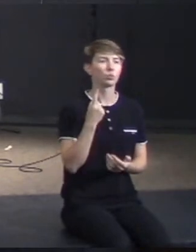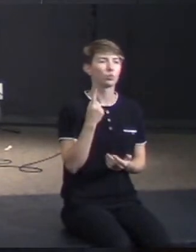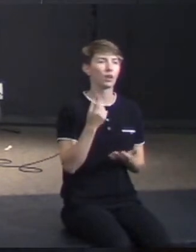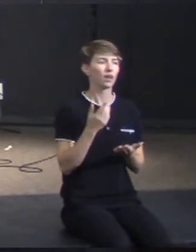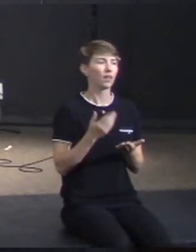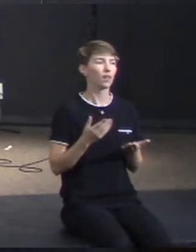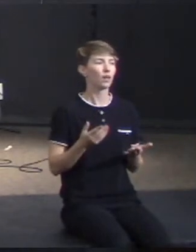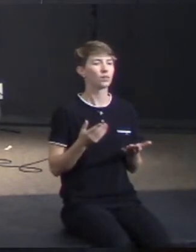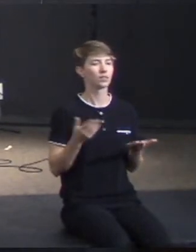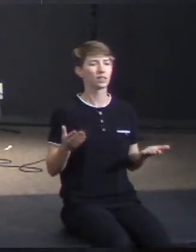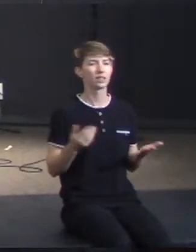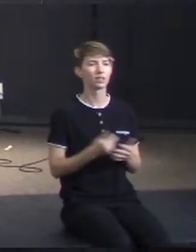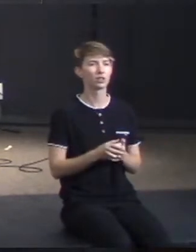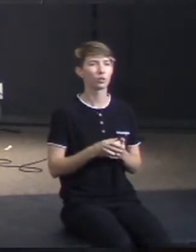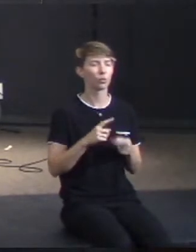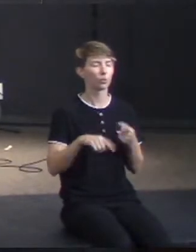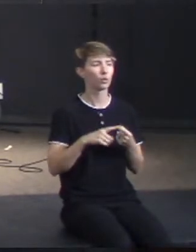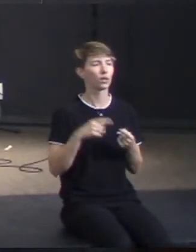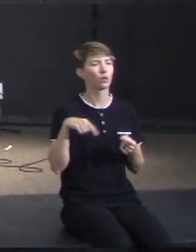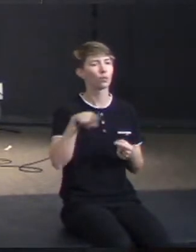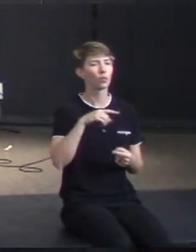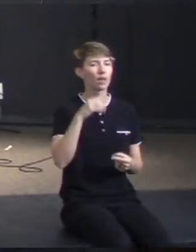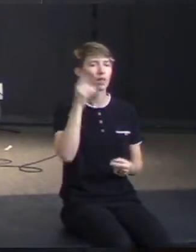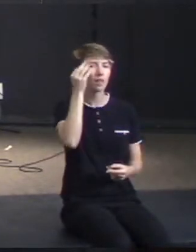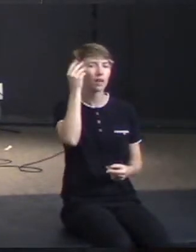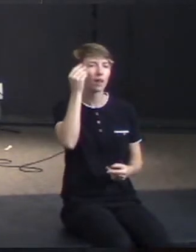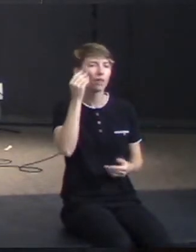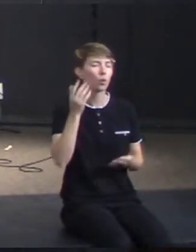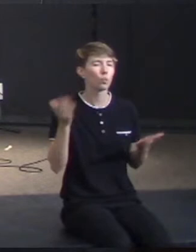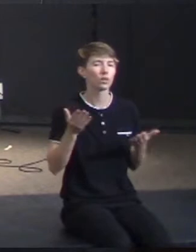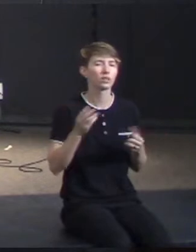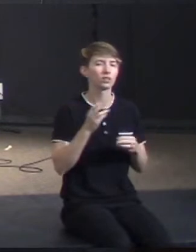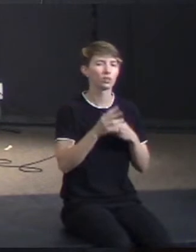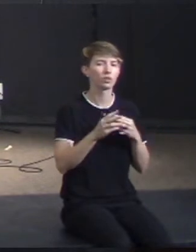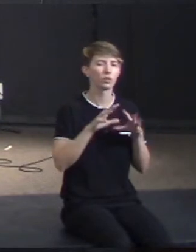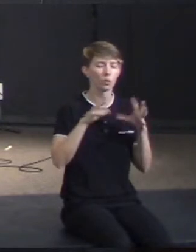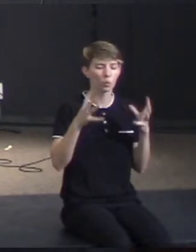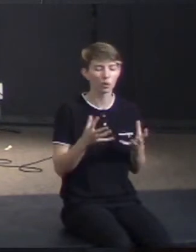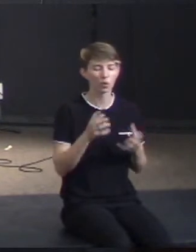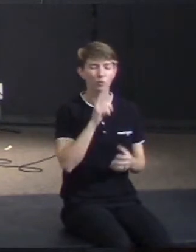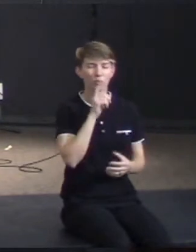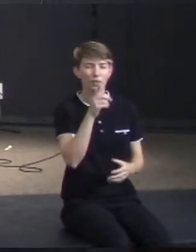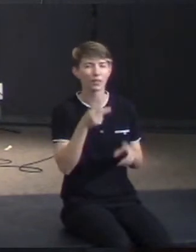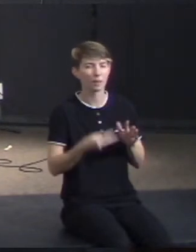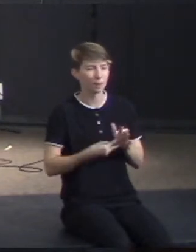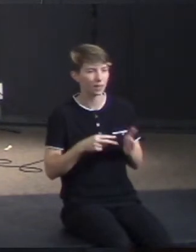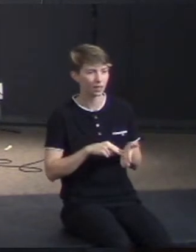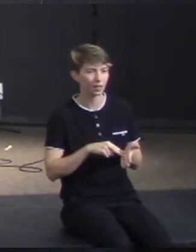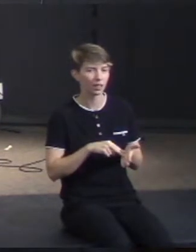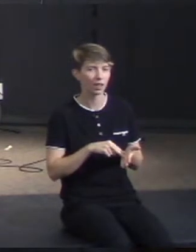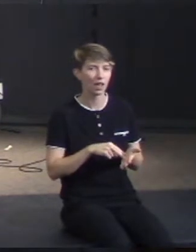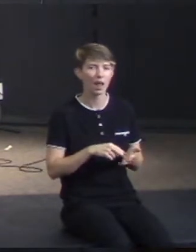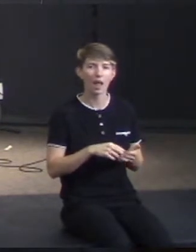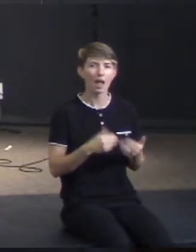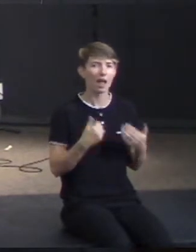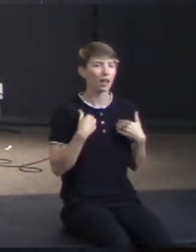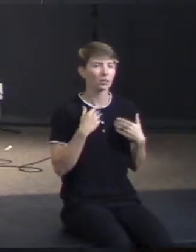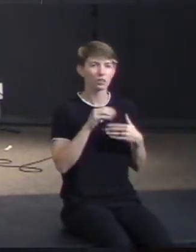it's one of those things when we kind of think of what does the world really need? It's got all the information it could ever hope